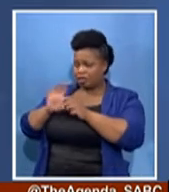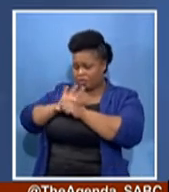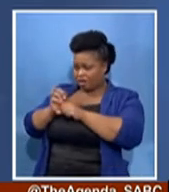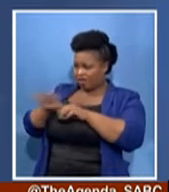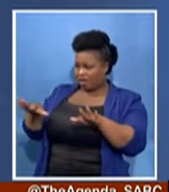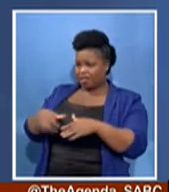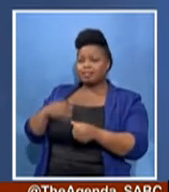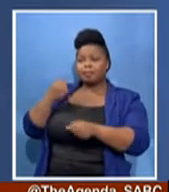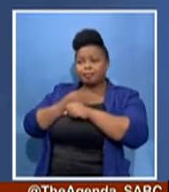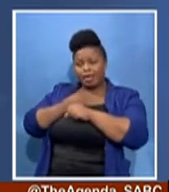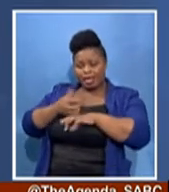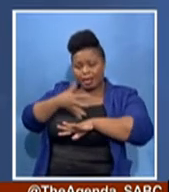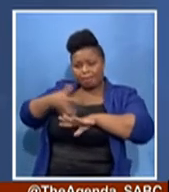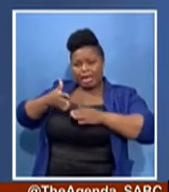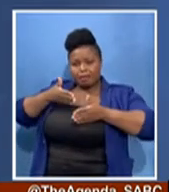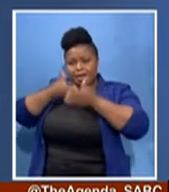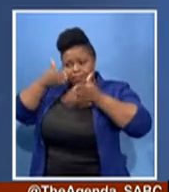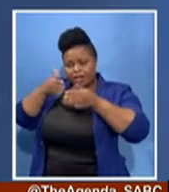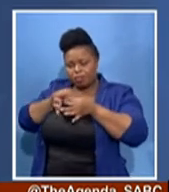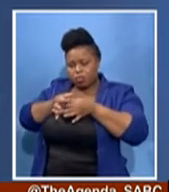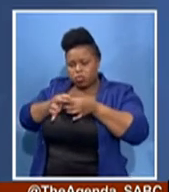legs, brain, etc., correct?